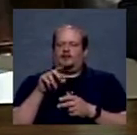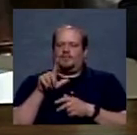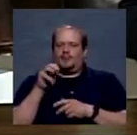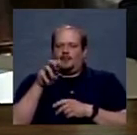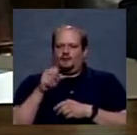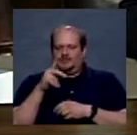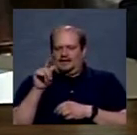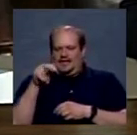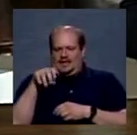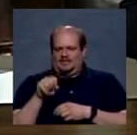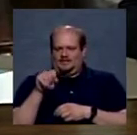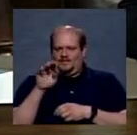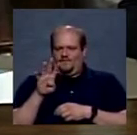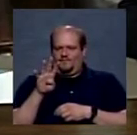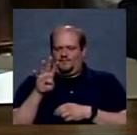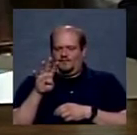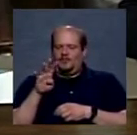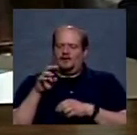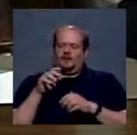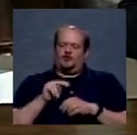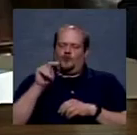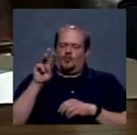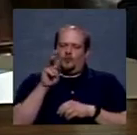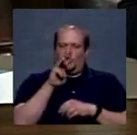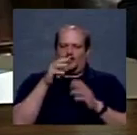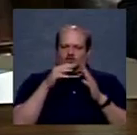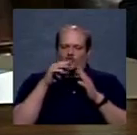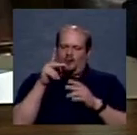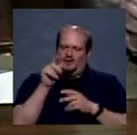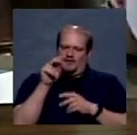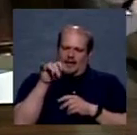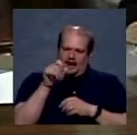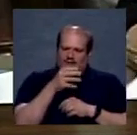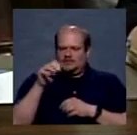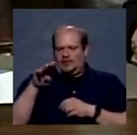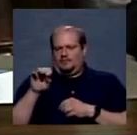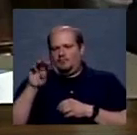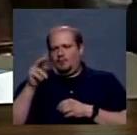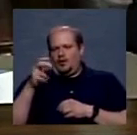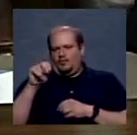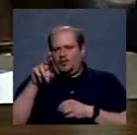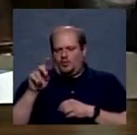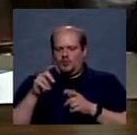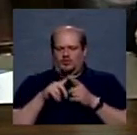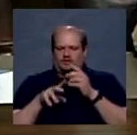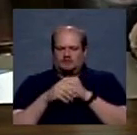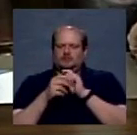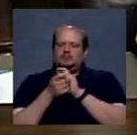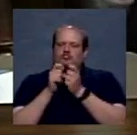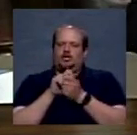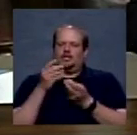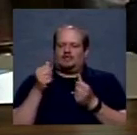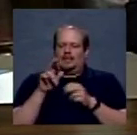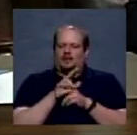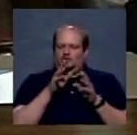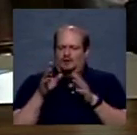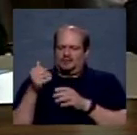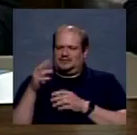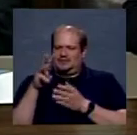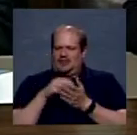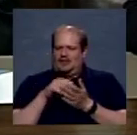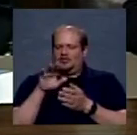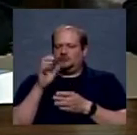Bowman Long Form PCD, located on the northwest corner of Canis and Bowman Roads. An ordinance to amend the land use plan at 16,100